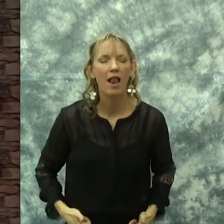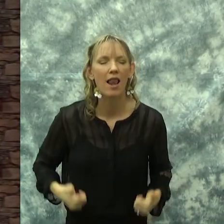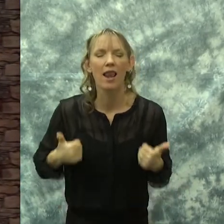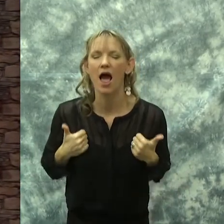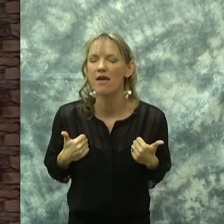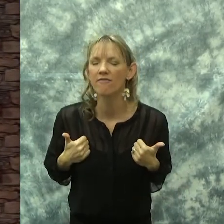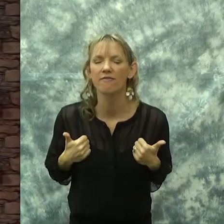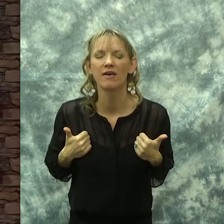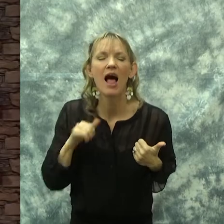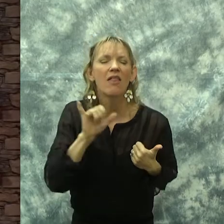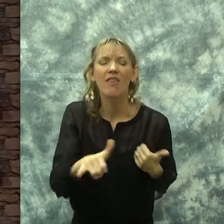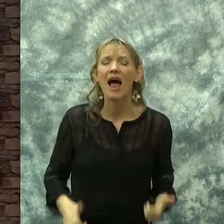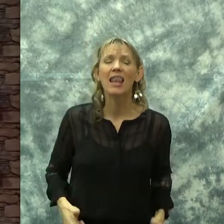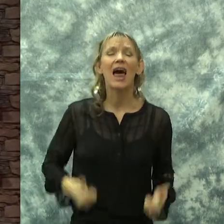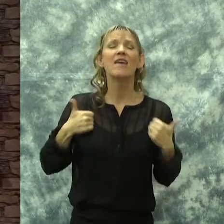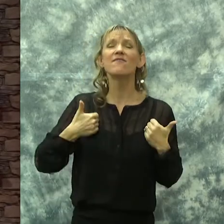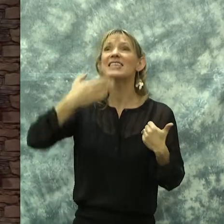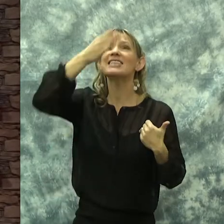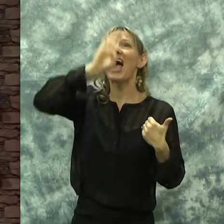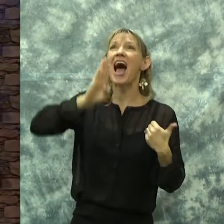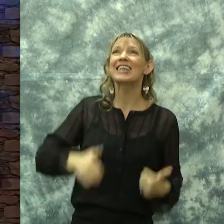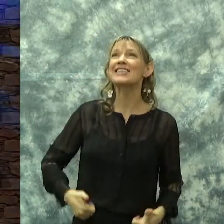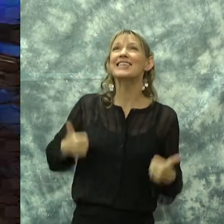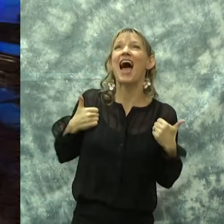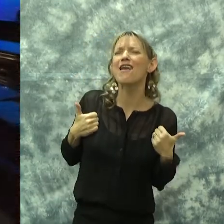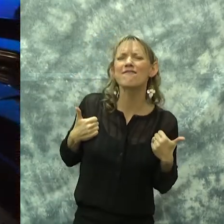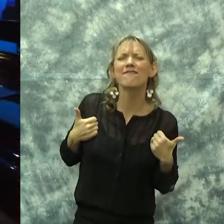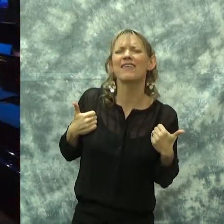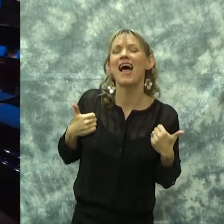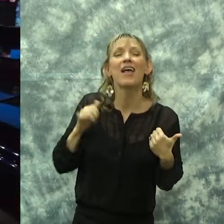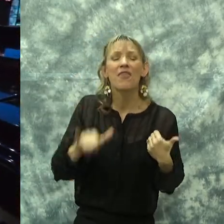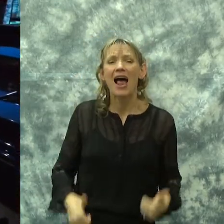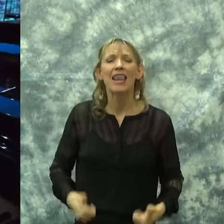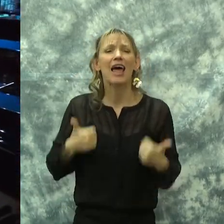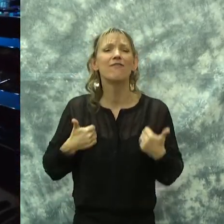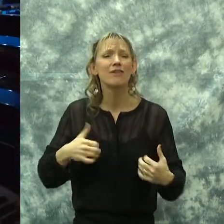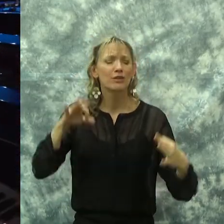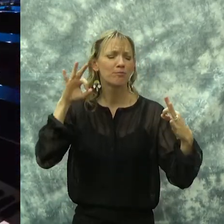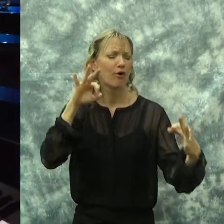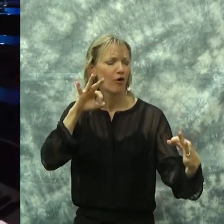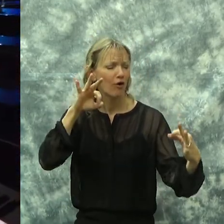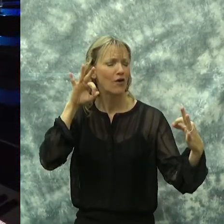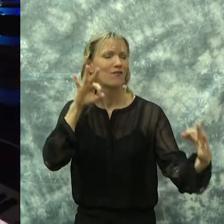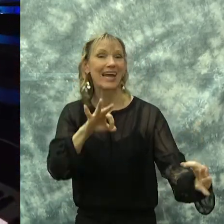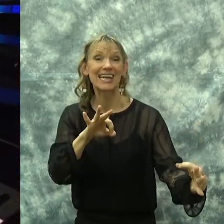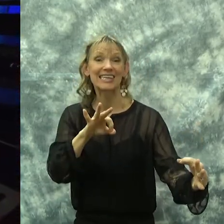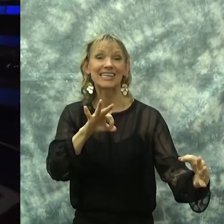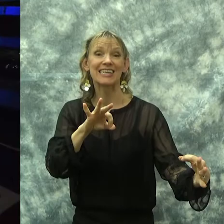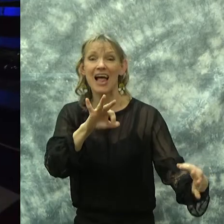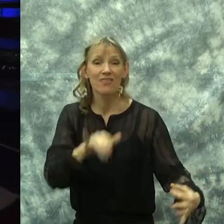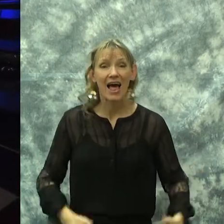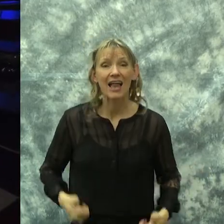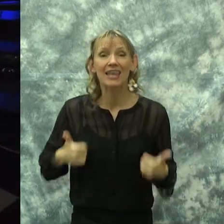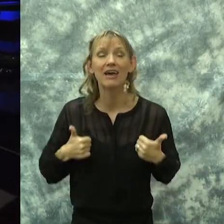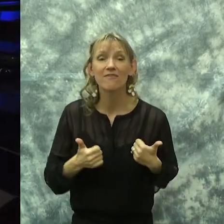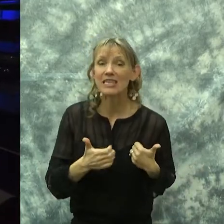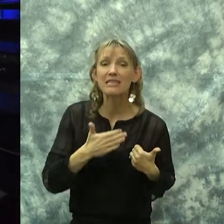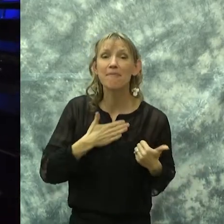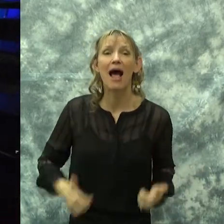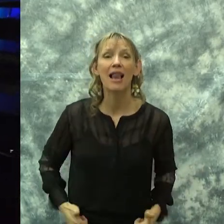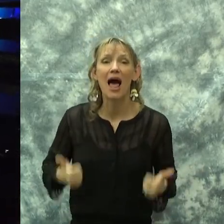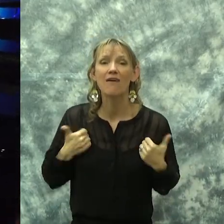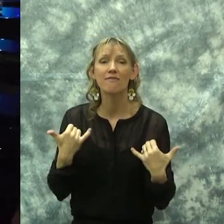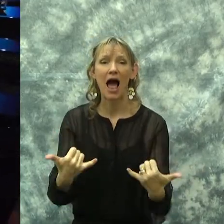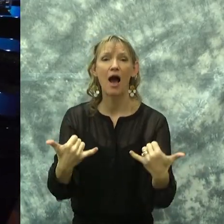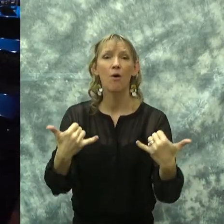only one life. That life is God's life. That life is perfect. That